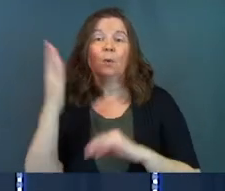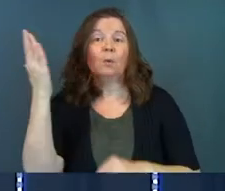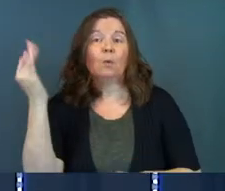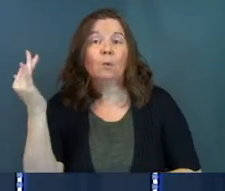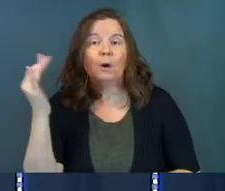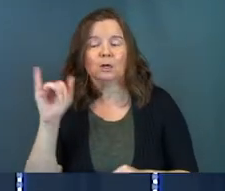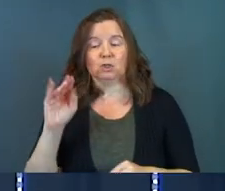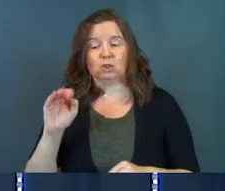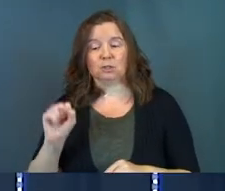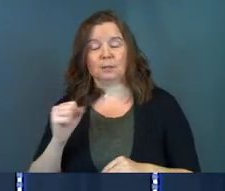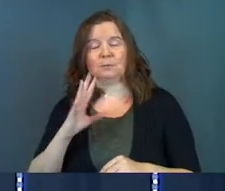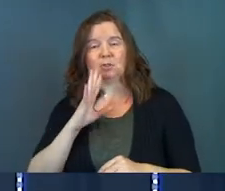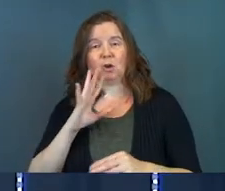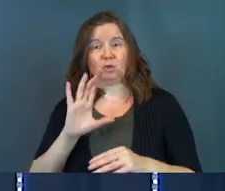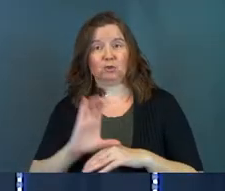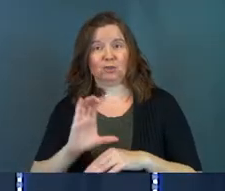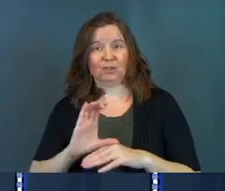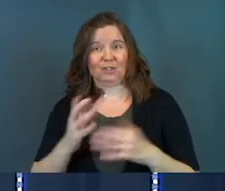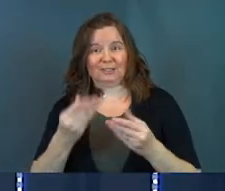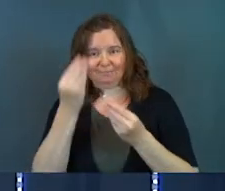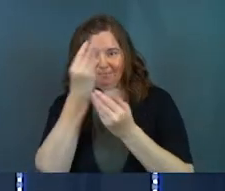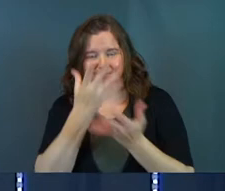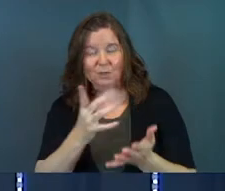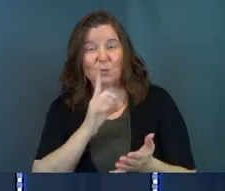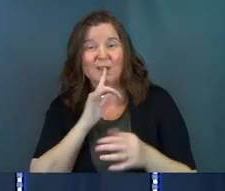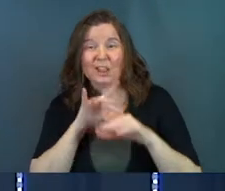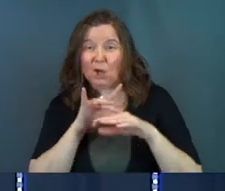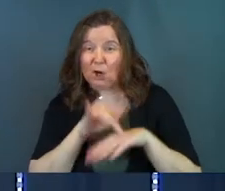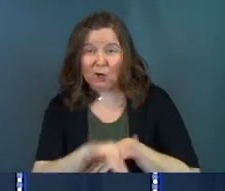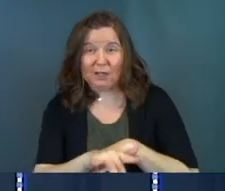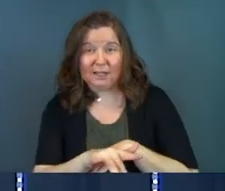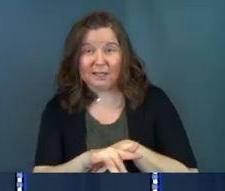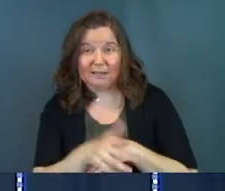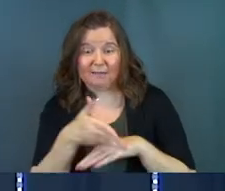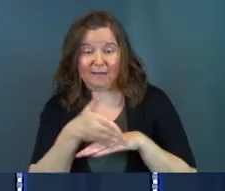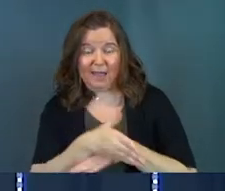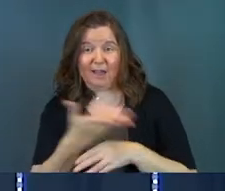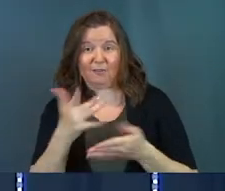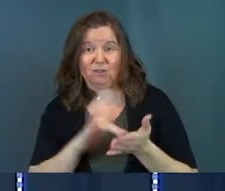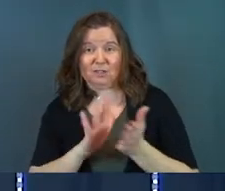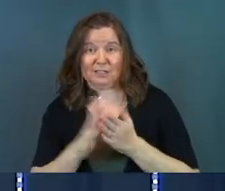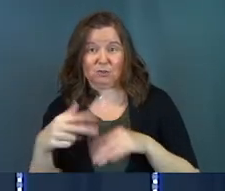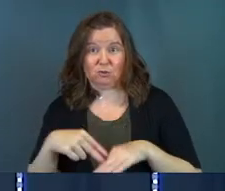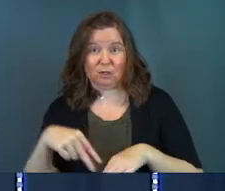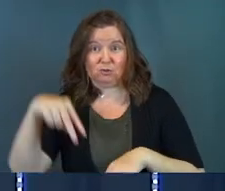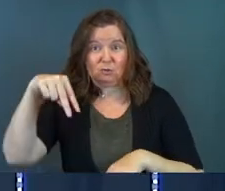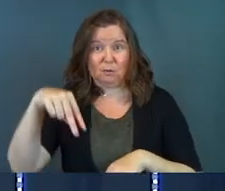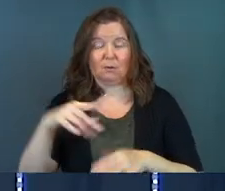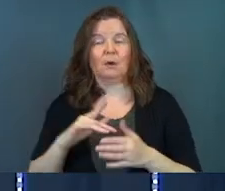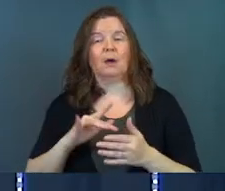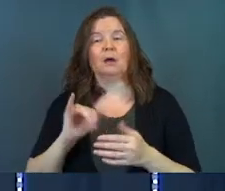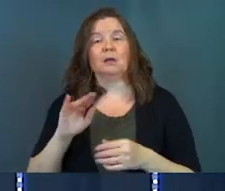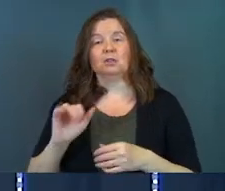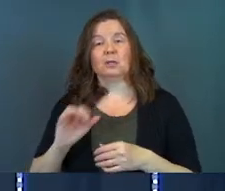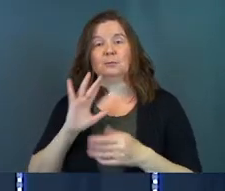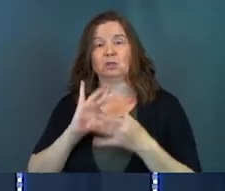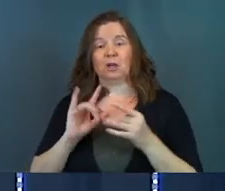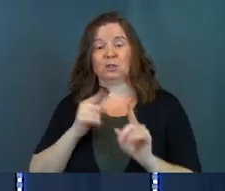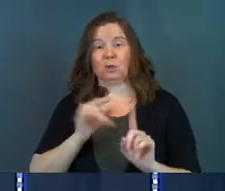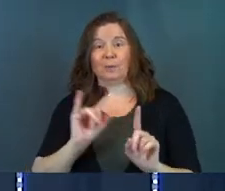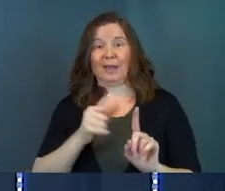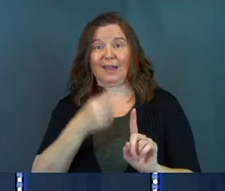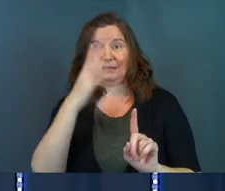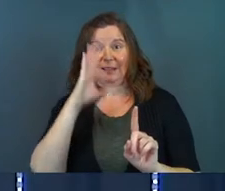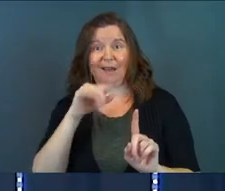because James is talking to the church here super early after Jesus' resurrection, and James is referring to him